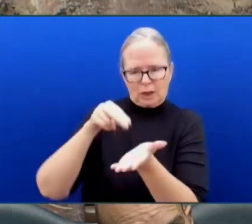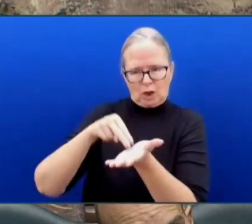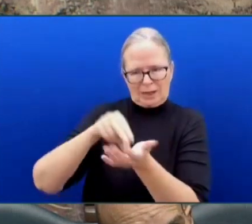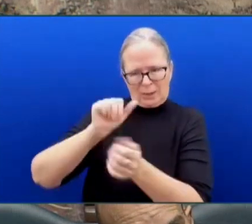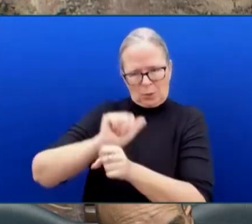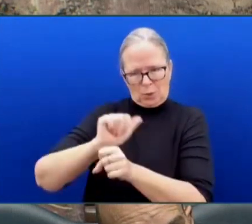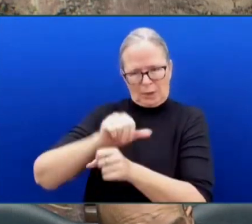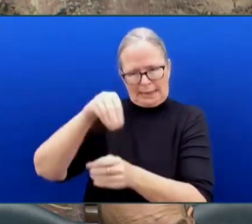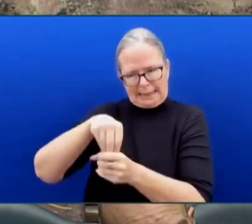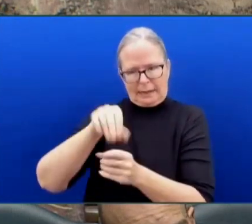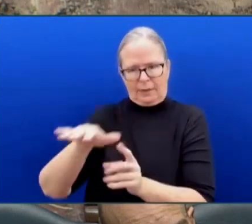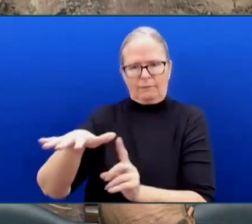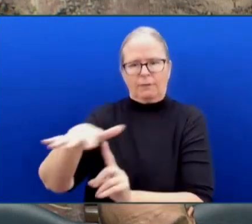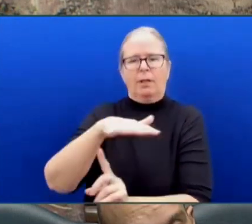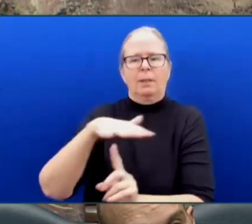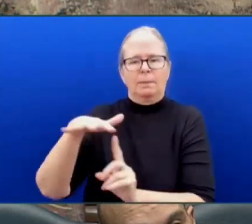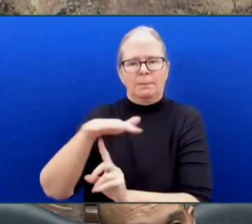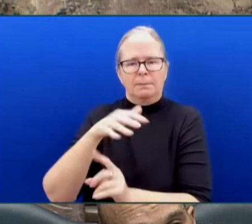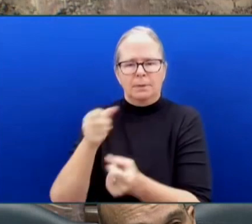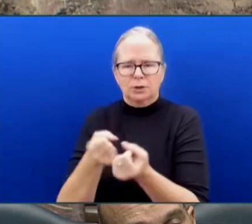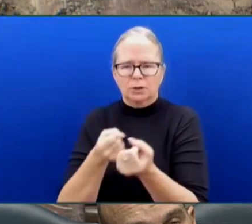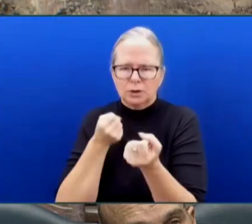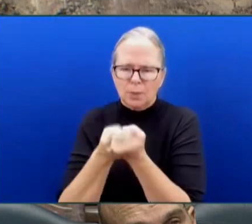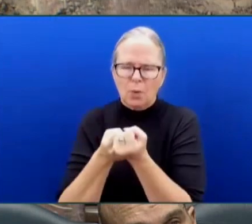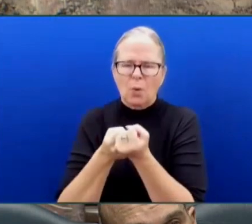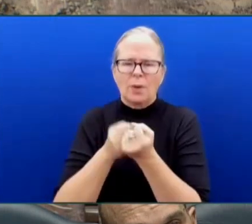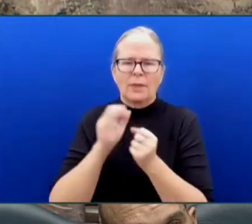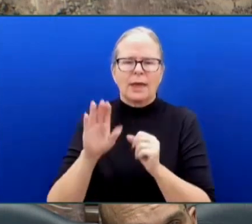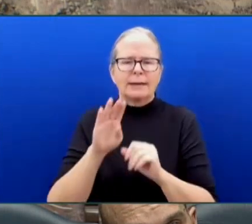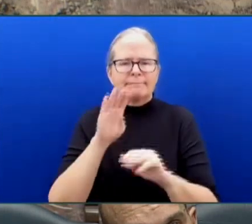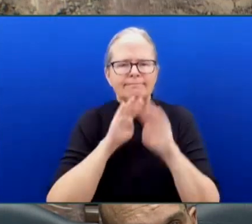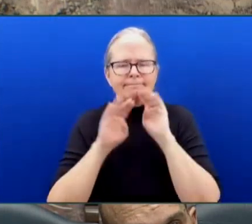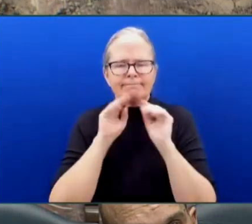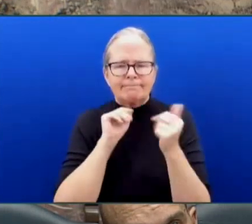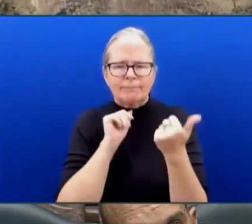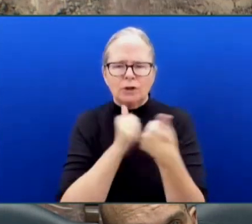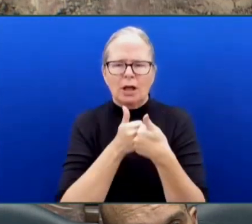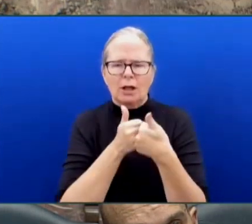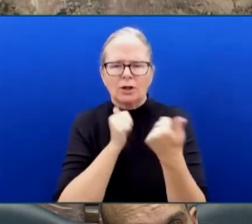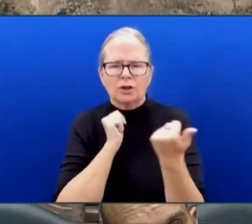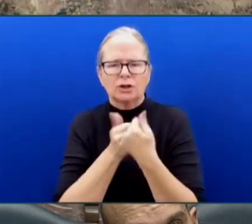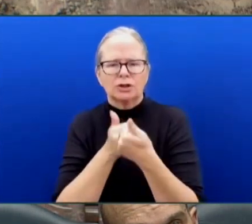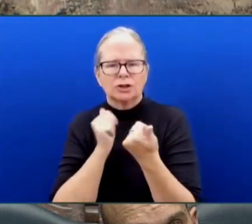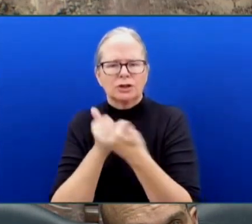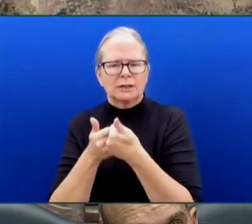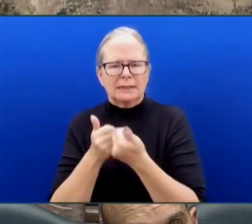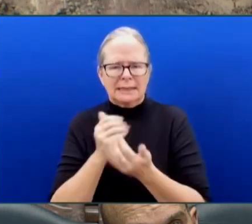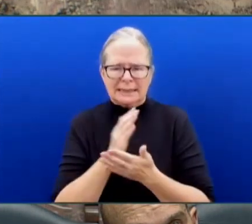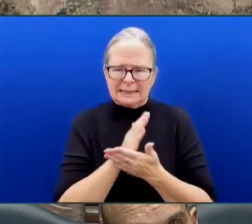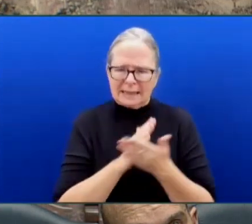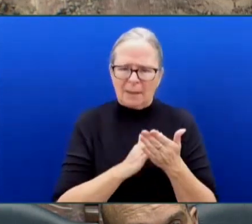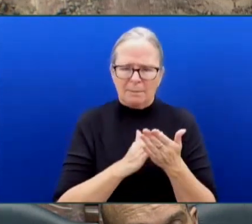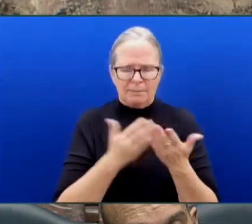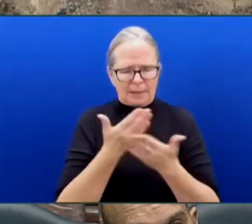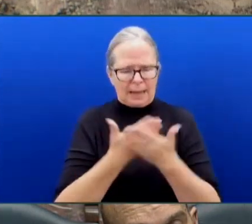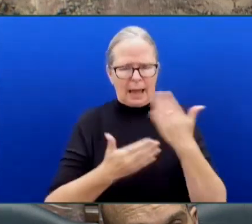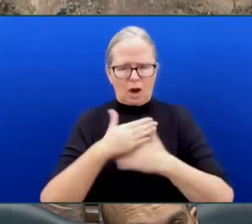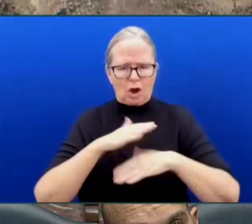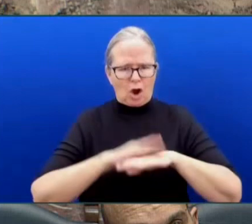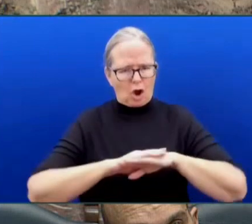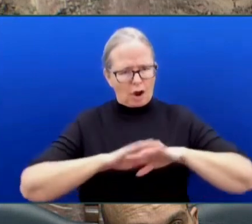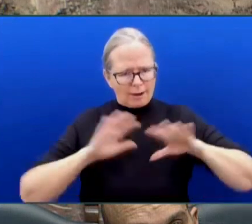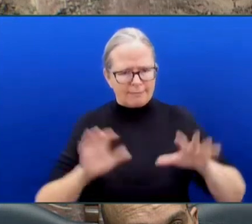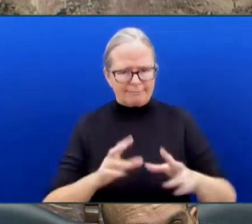challenges that they're facing in the workplace. This is practical, tangible action, and we're not doing it as we did with doctors. We're not doing it on our